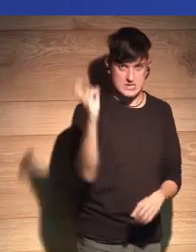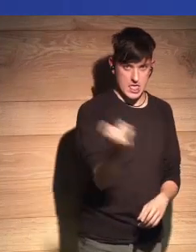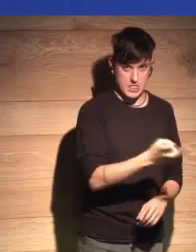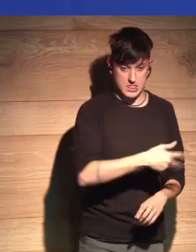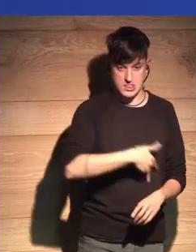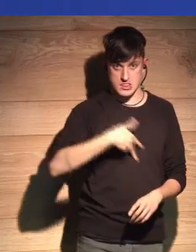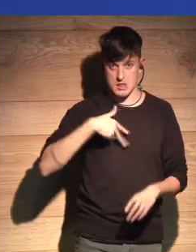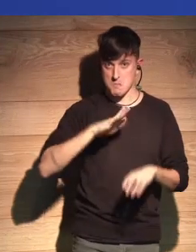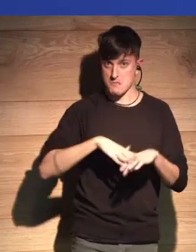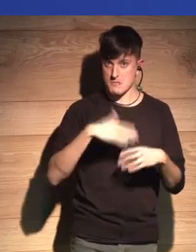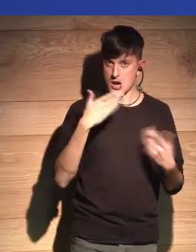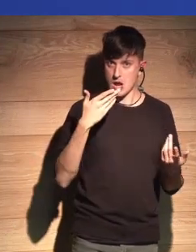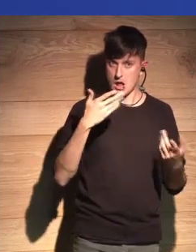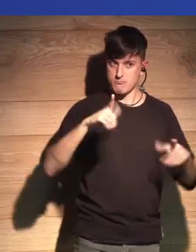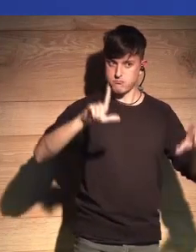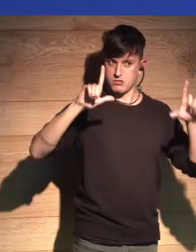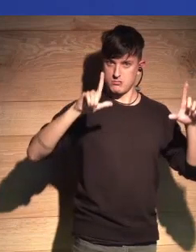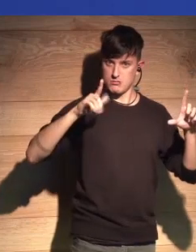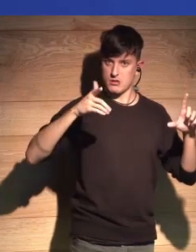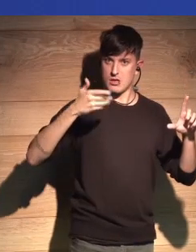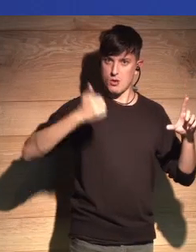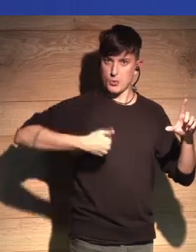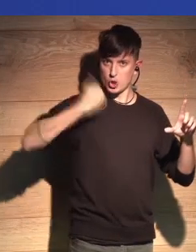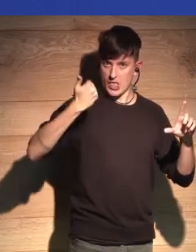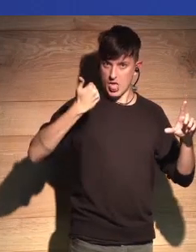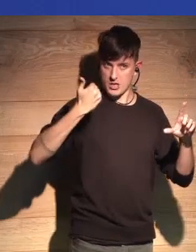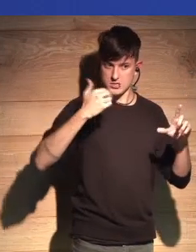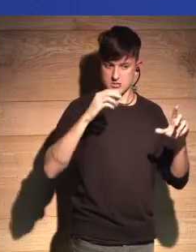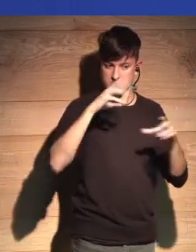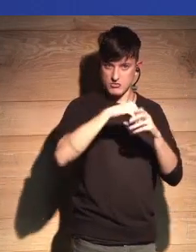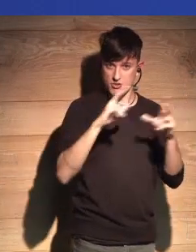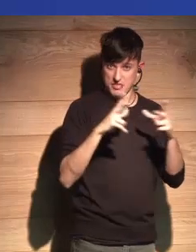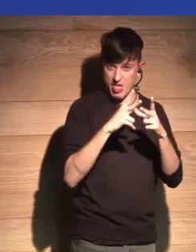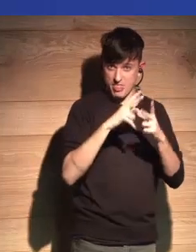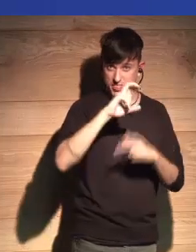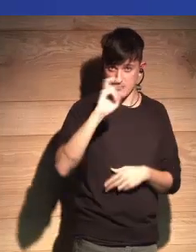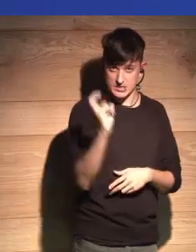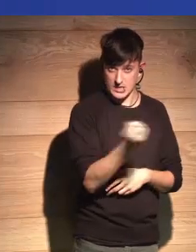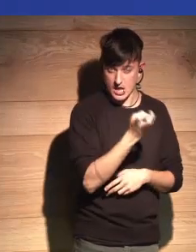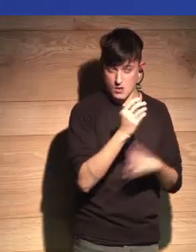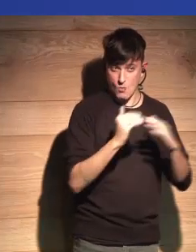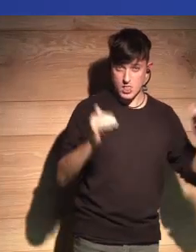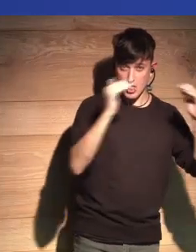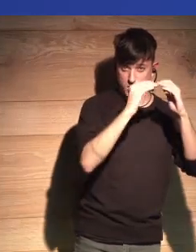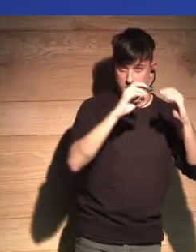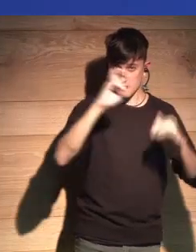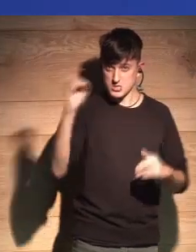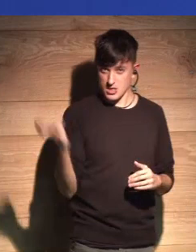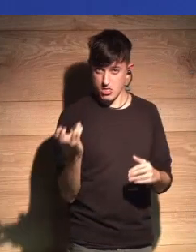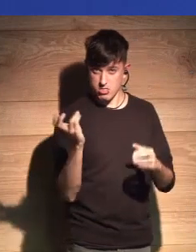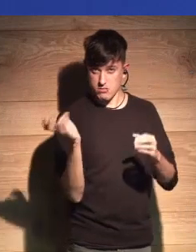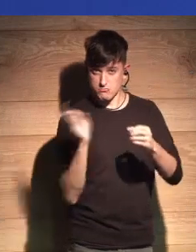diversity perspective in general, to create more opportunities for a